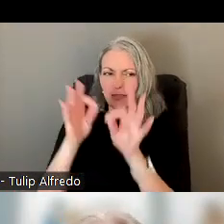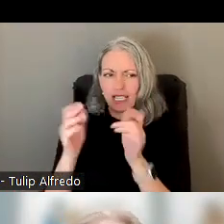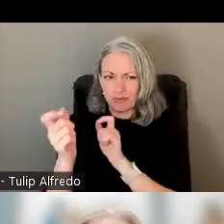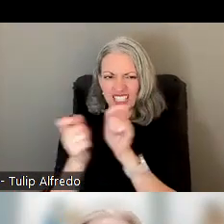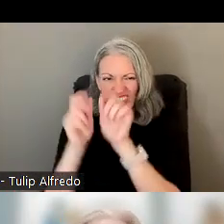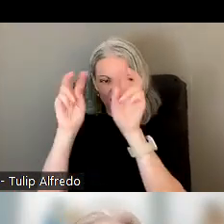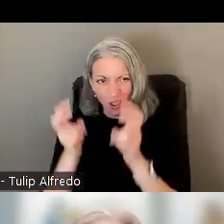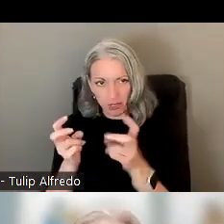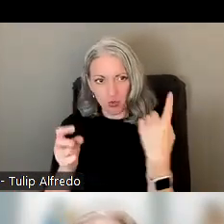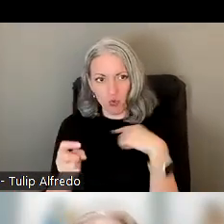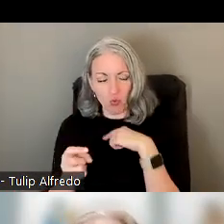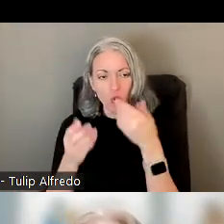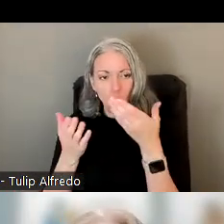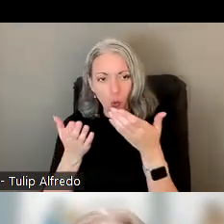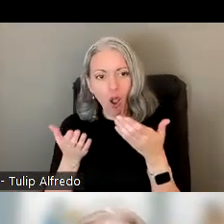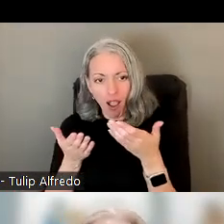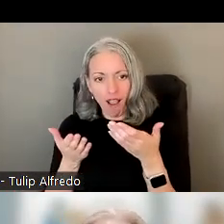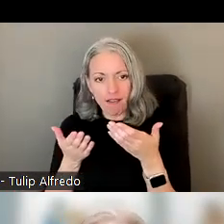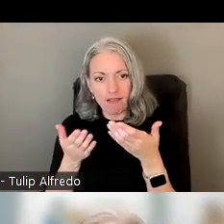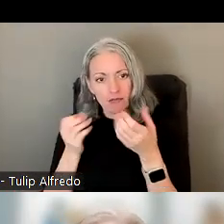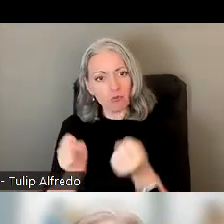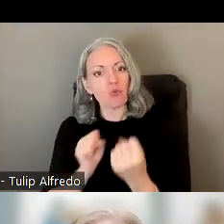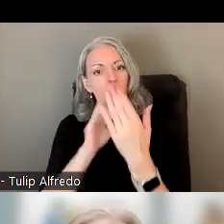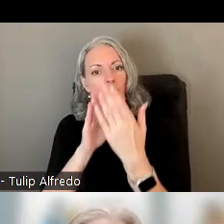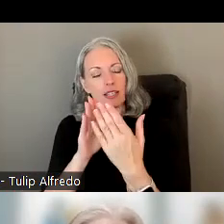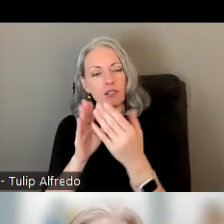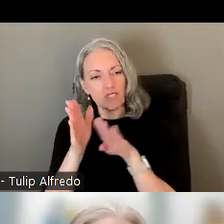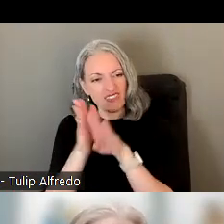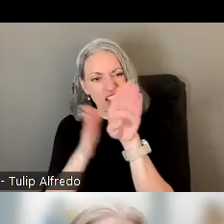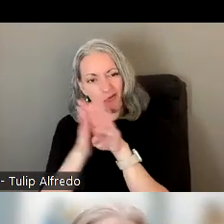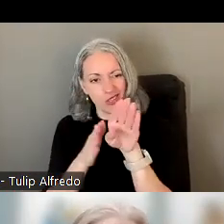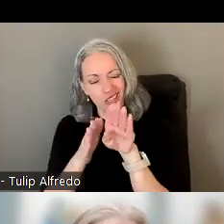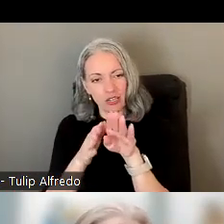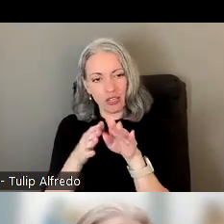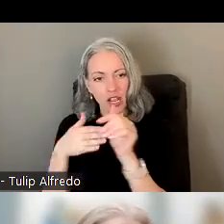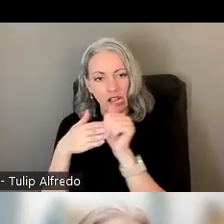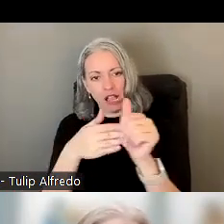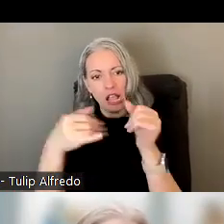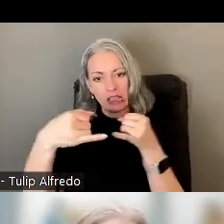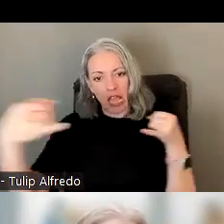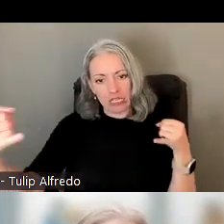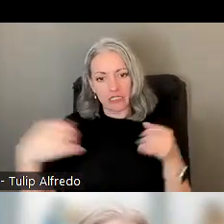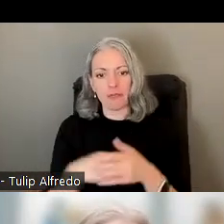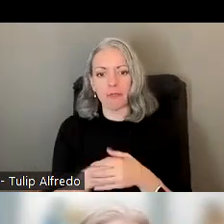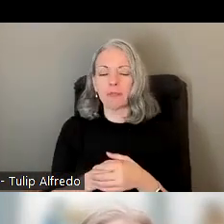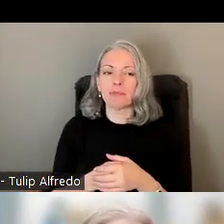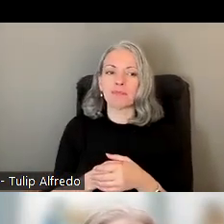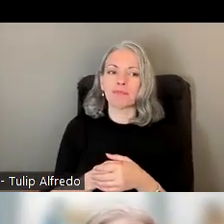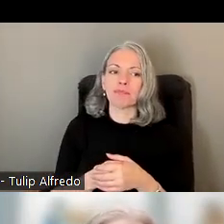topics that we want post to address when they're developing those guidelines. Next slide, please.